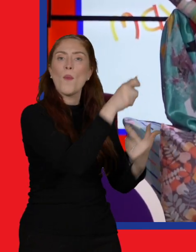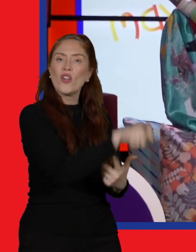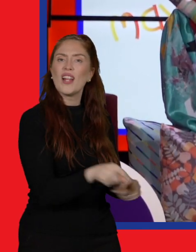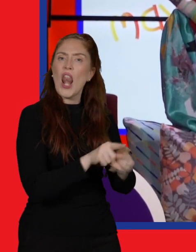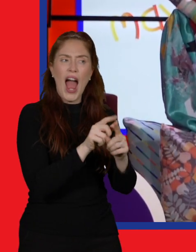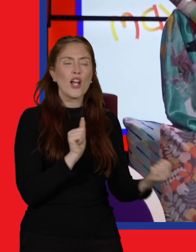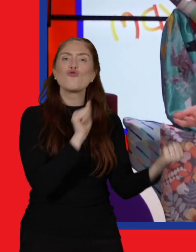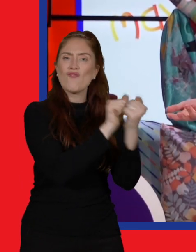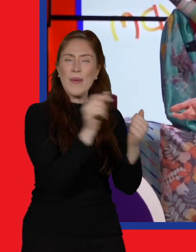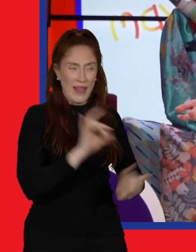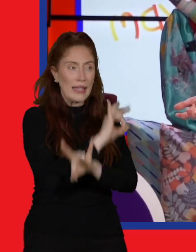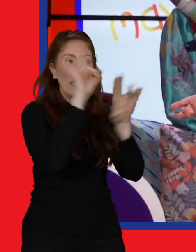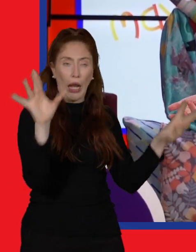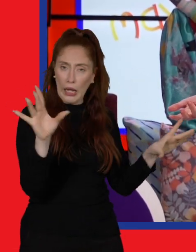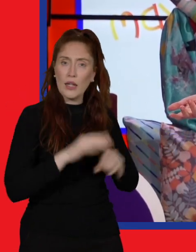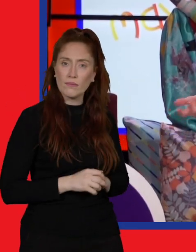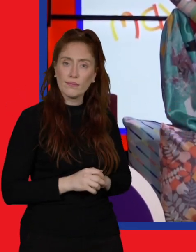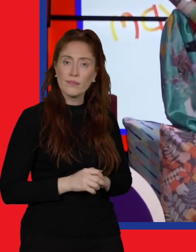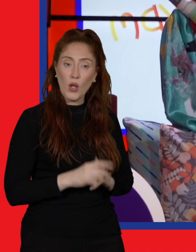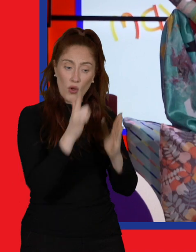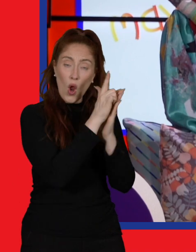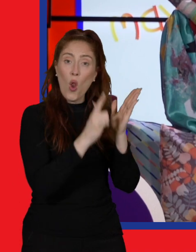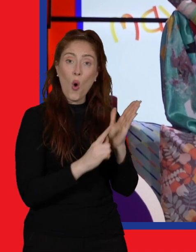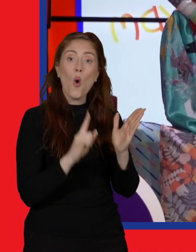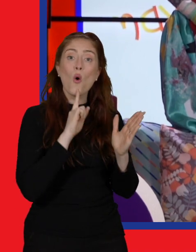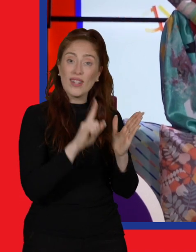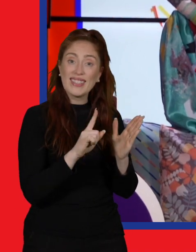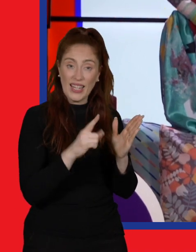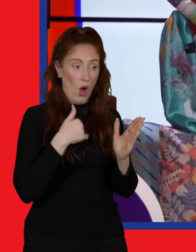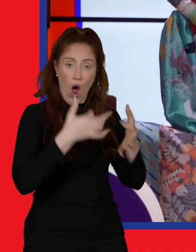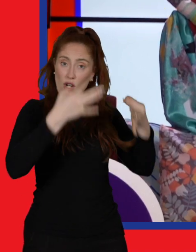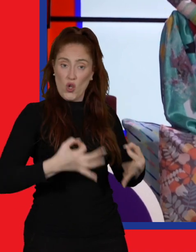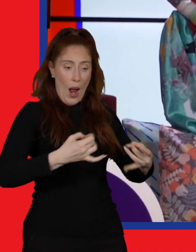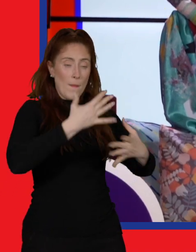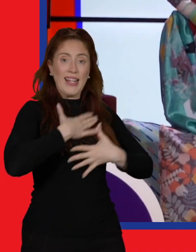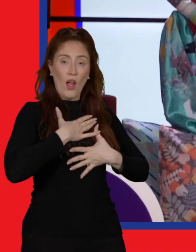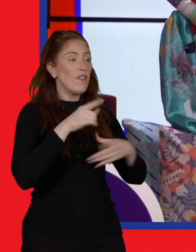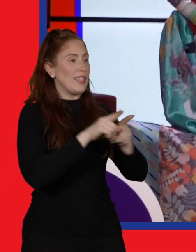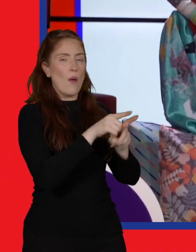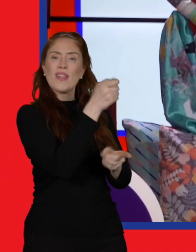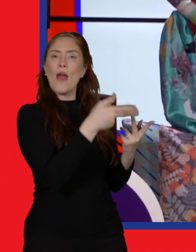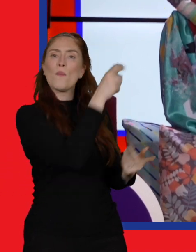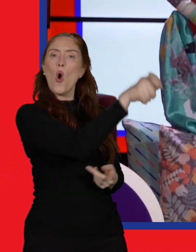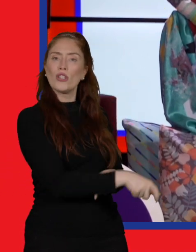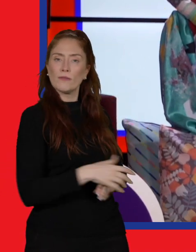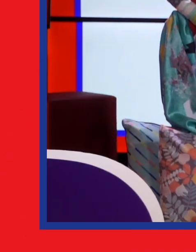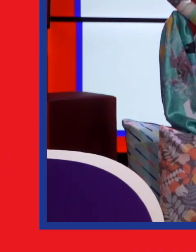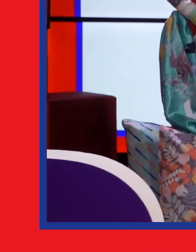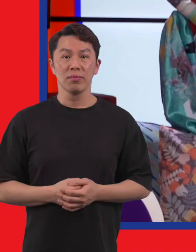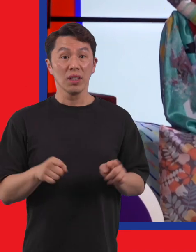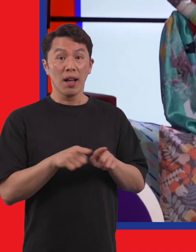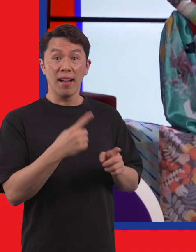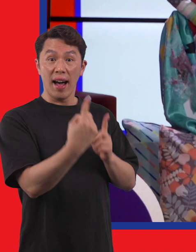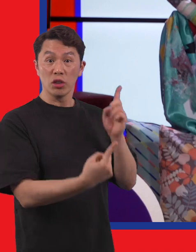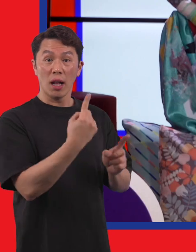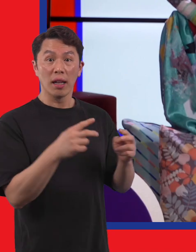do something. It's an agreement between two people. And legally, consent does mean free and voluntary agreement.